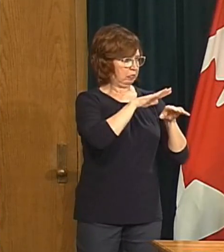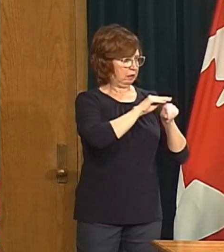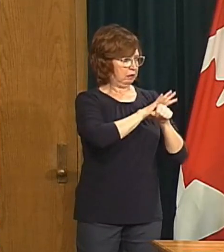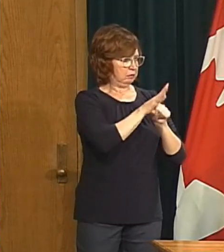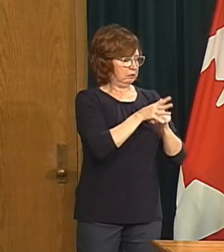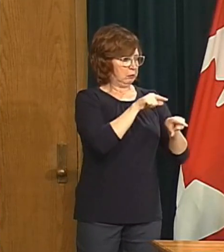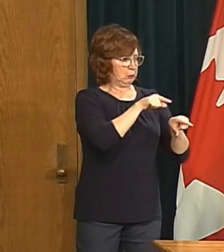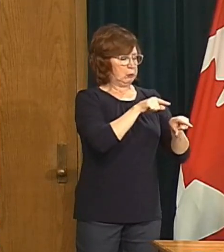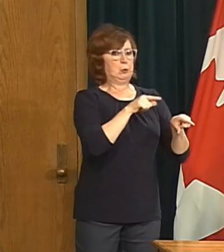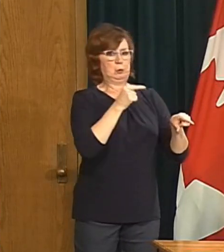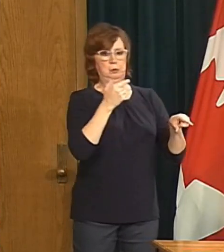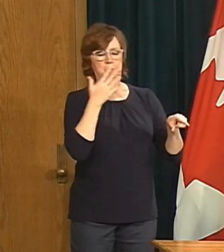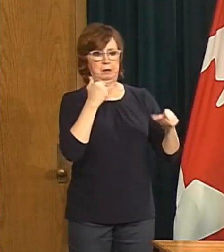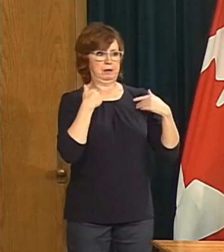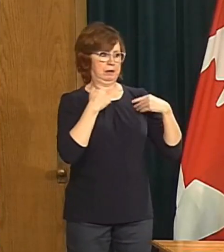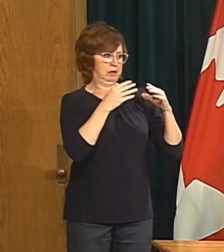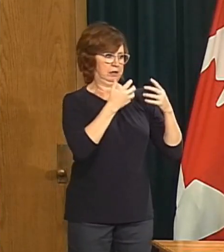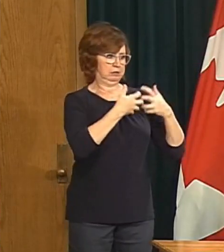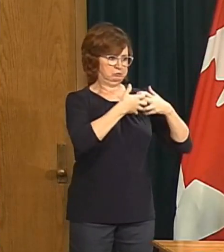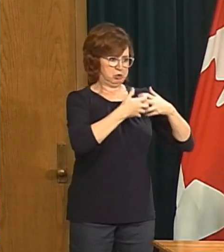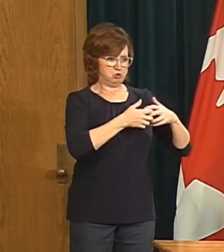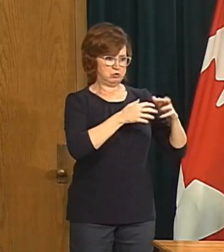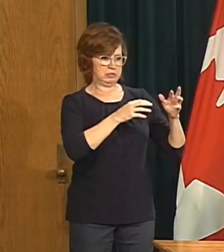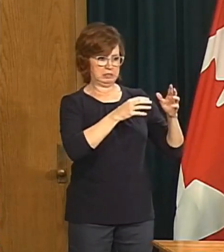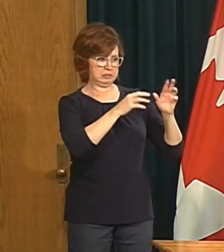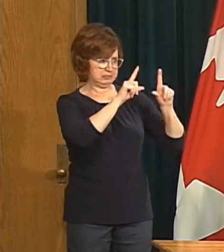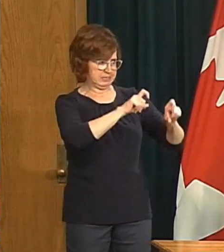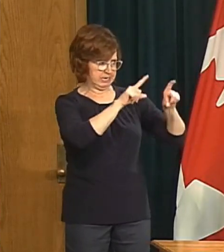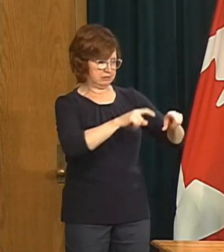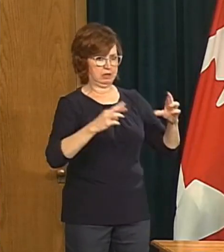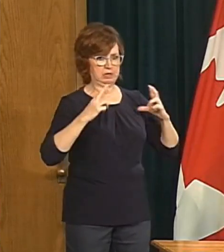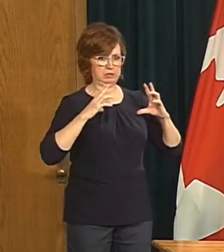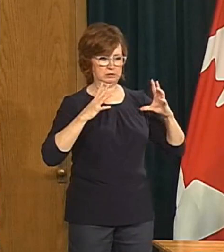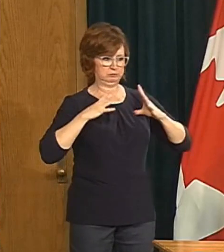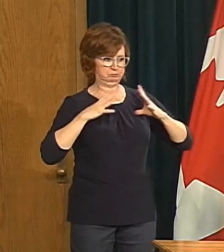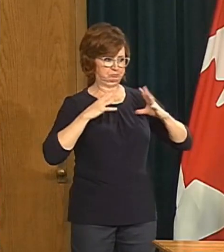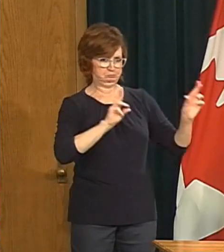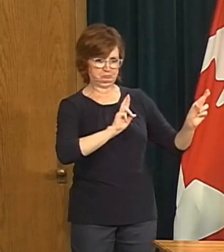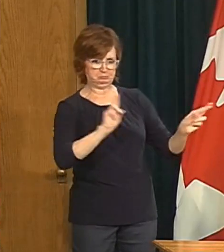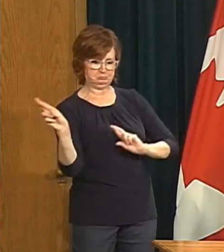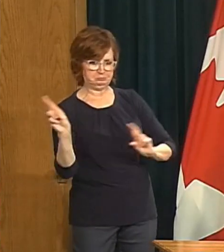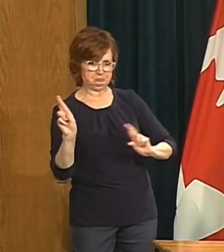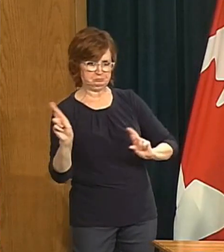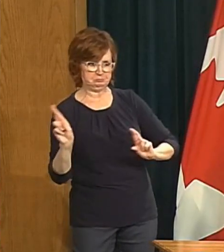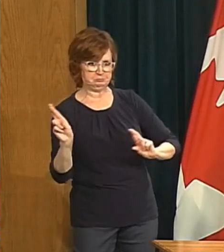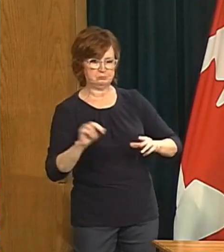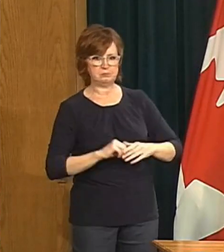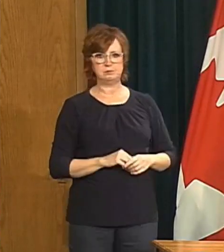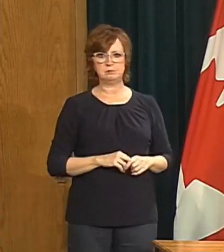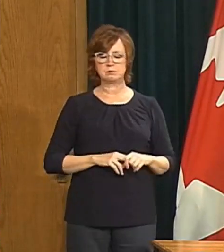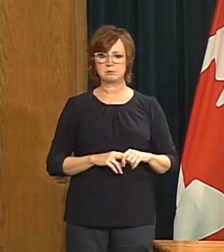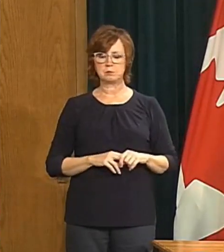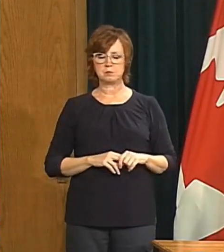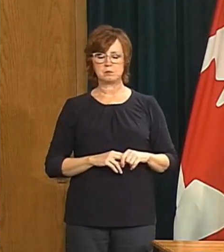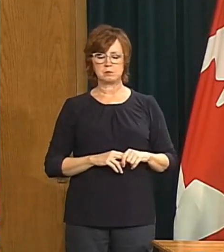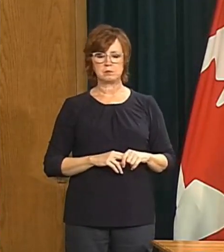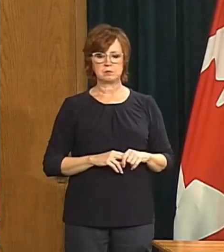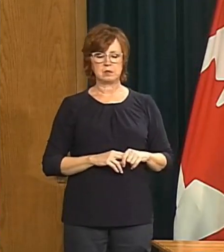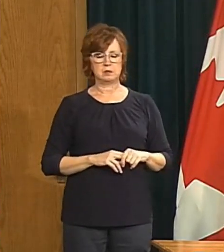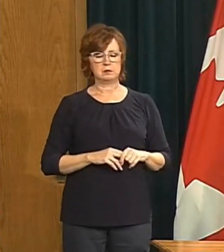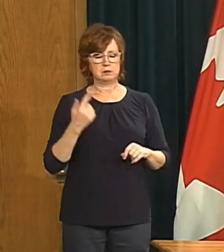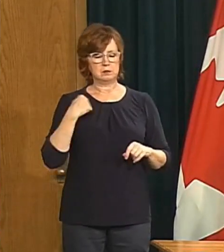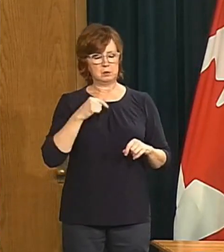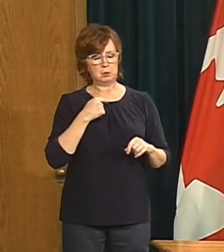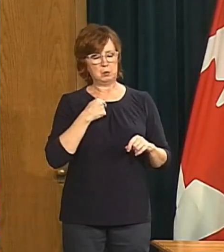is to reopen our economy, have the most vigorous testing program, if not the most, one of the most in the